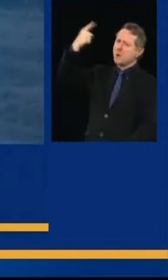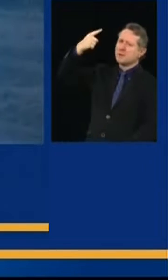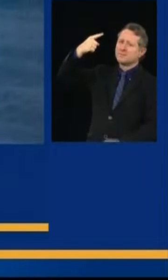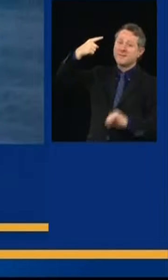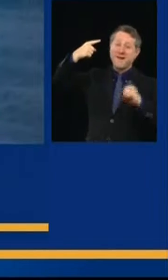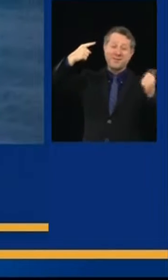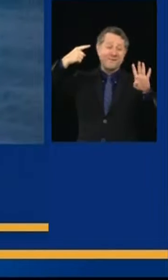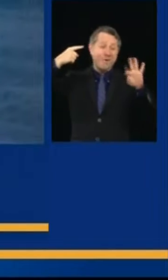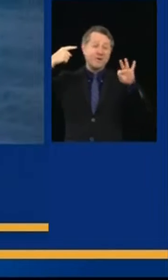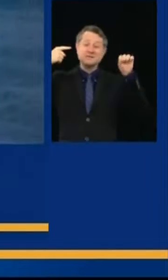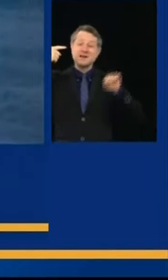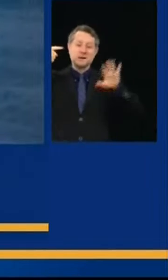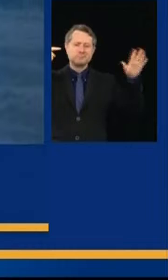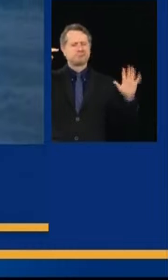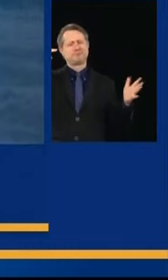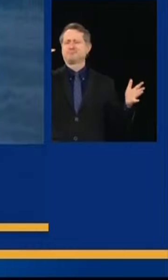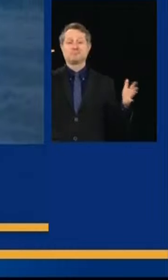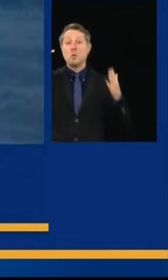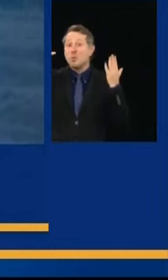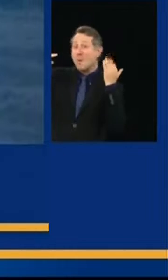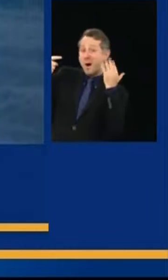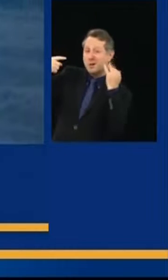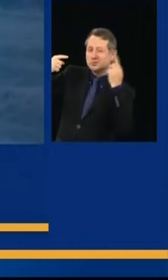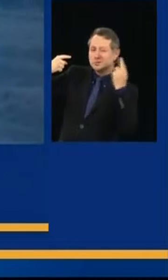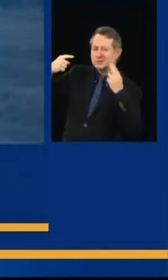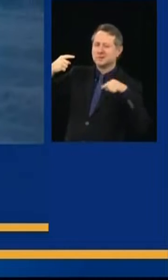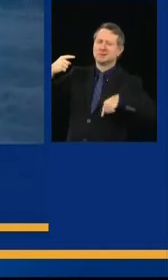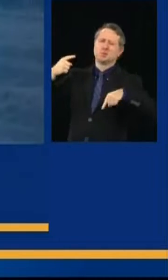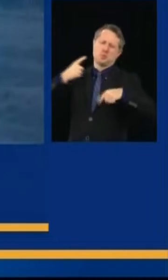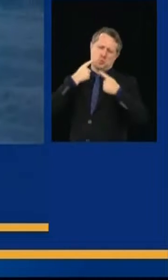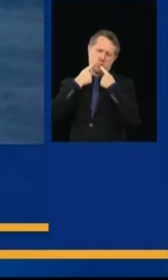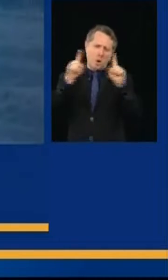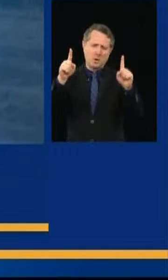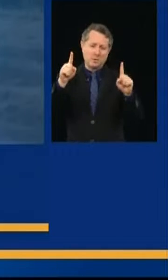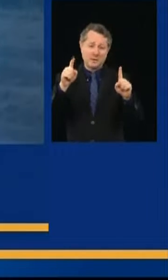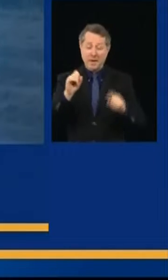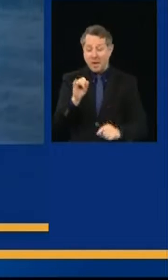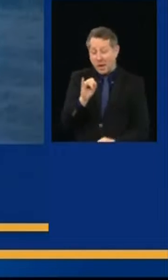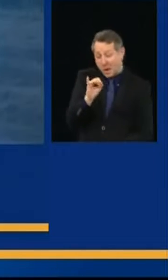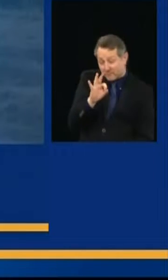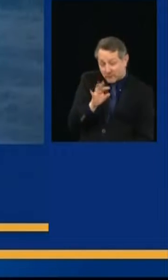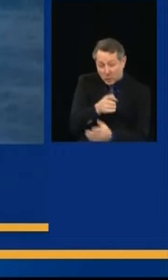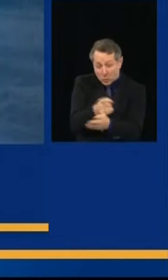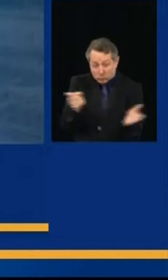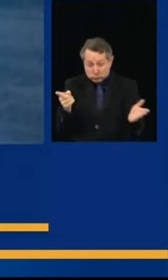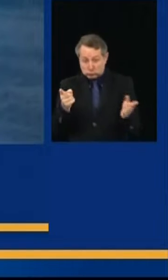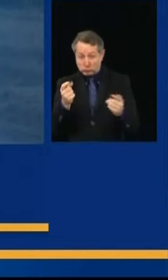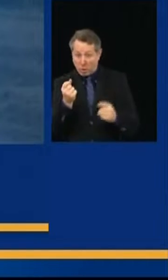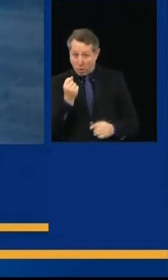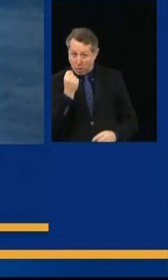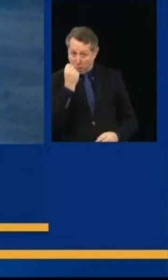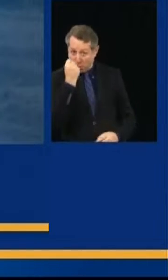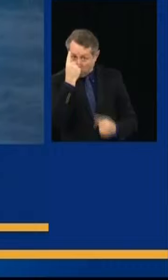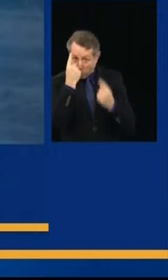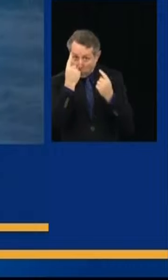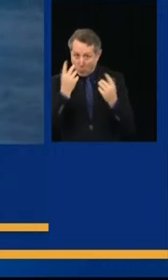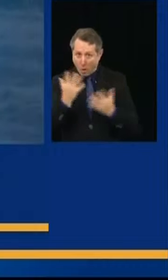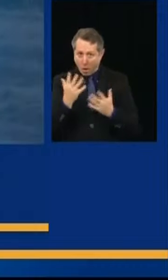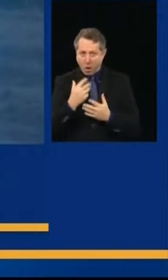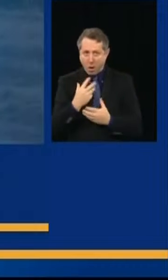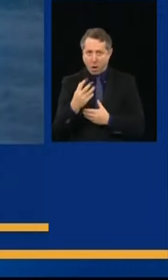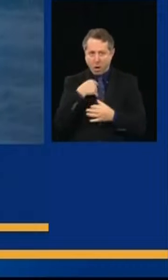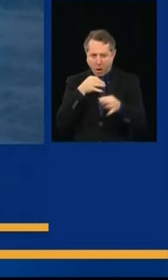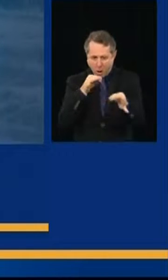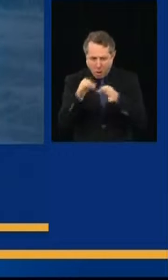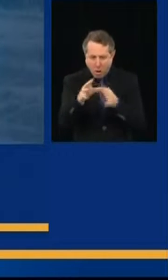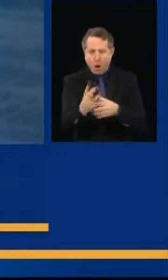works if people understand it and if people are part of it, right? This is not a government exercise that